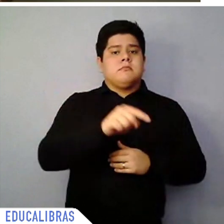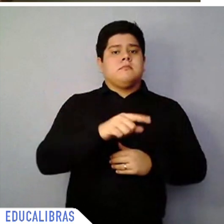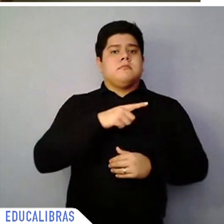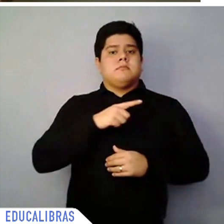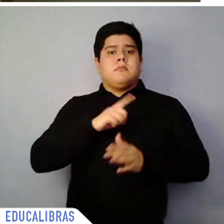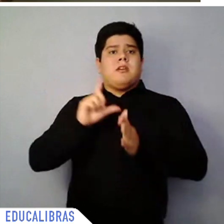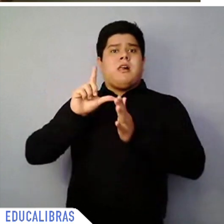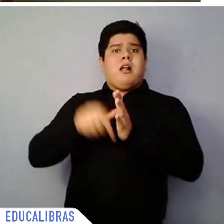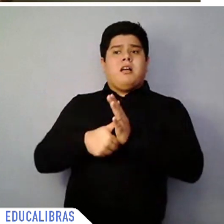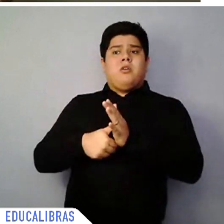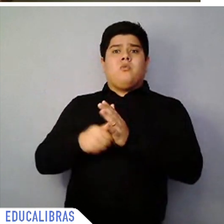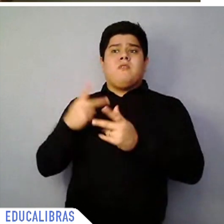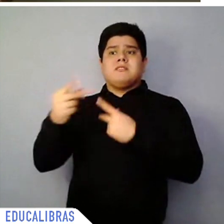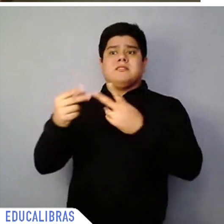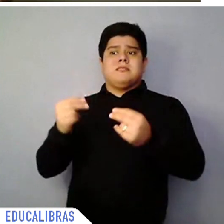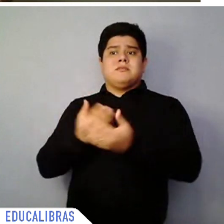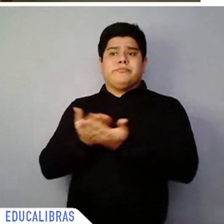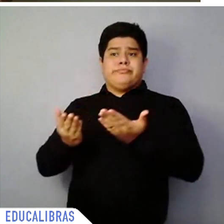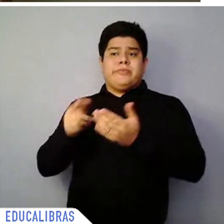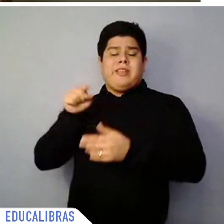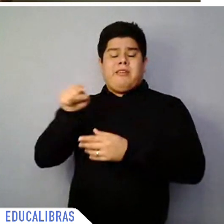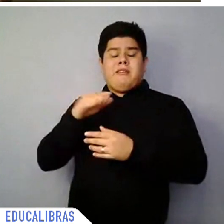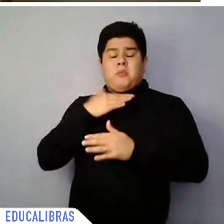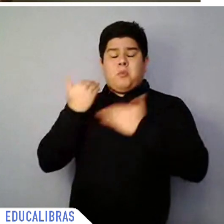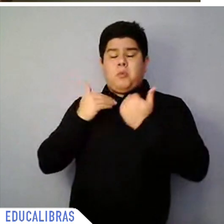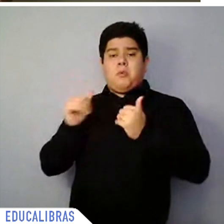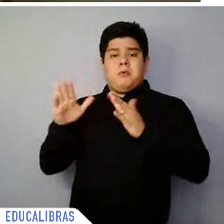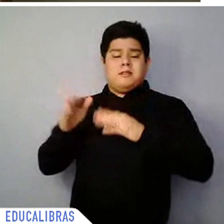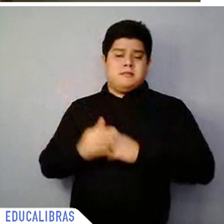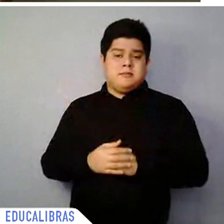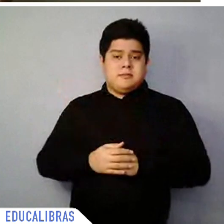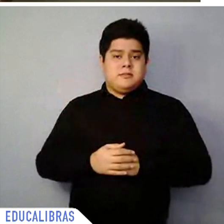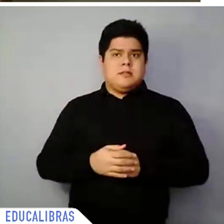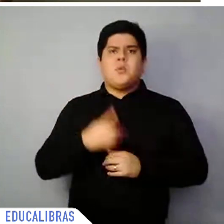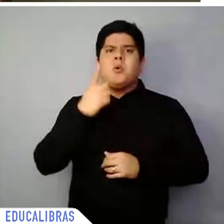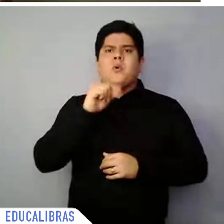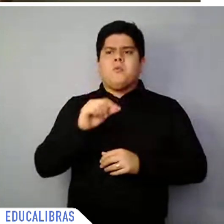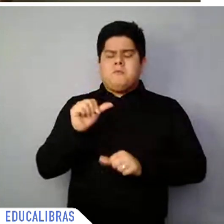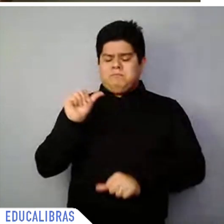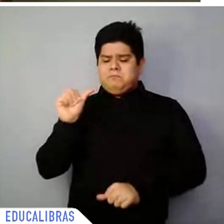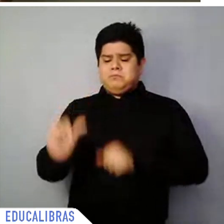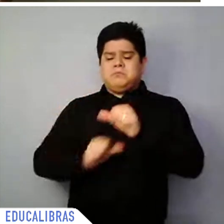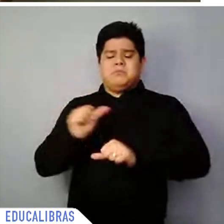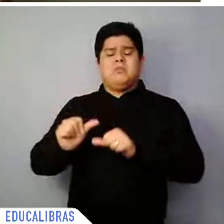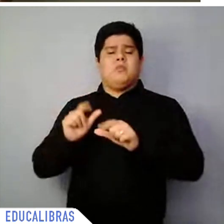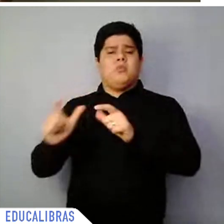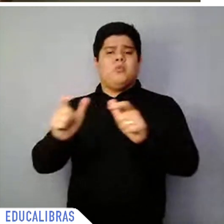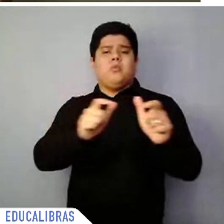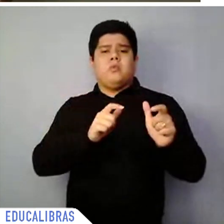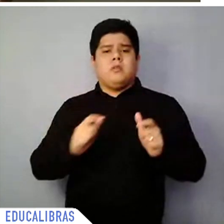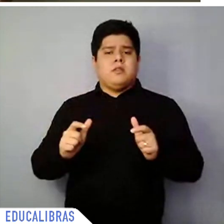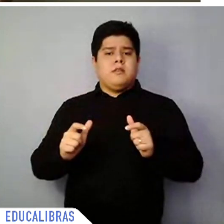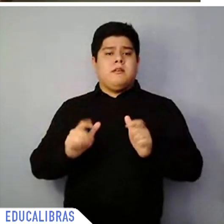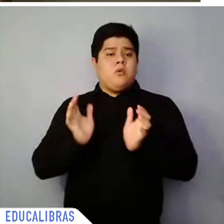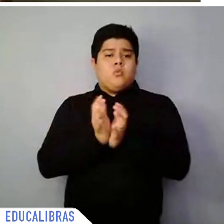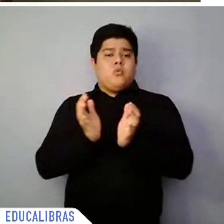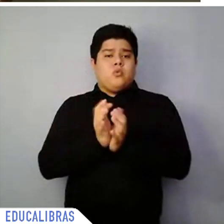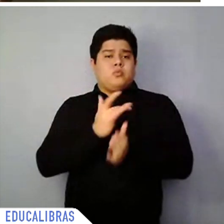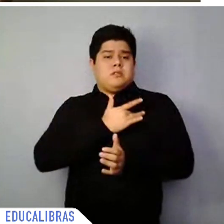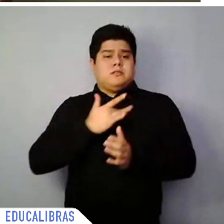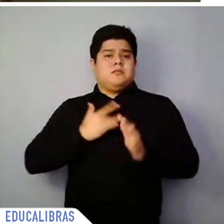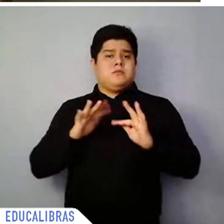the neighborhoods in where people die the most are the ones who are